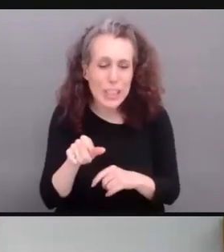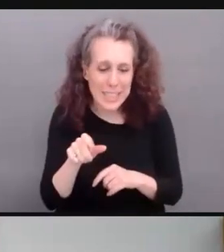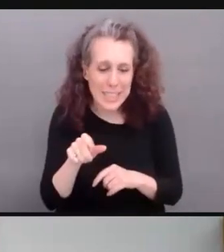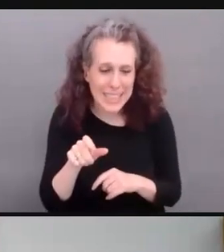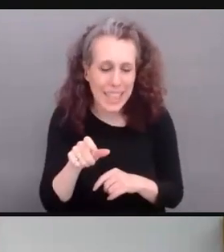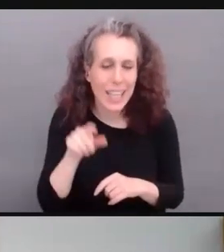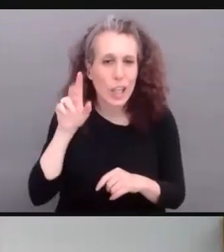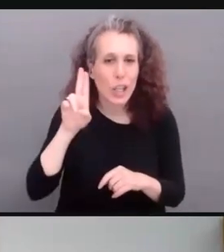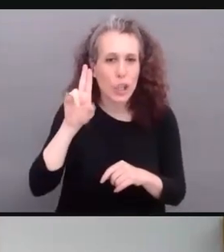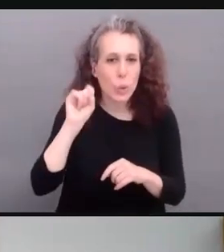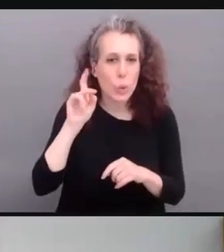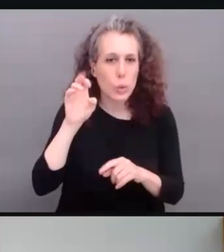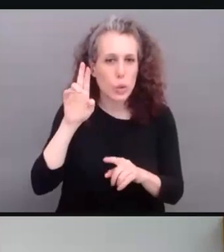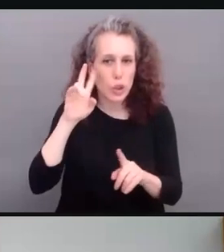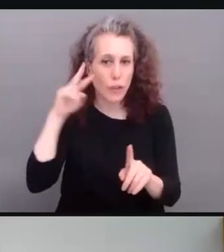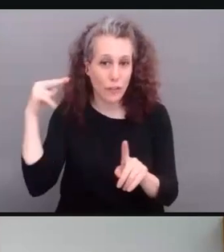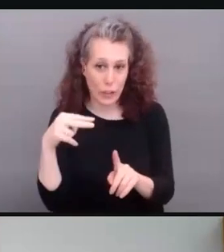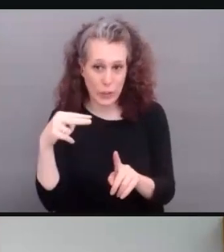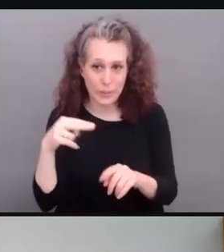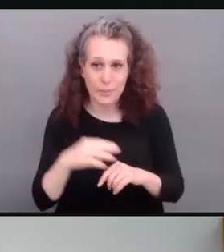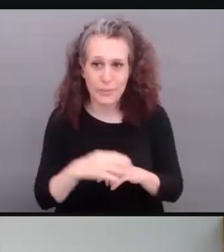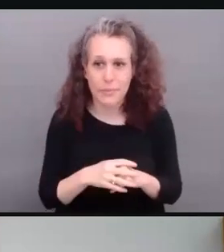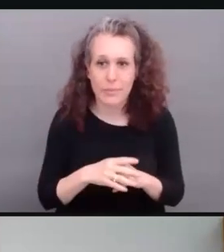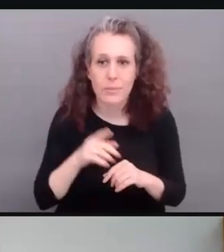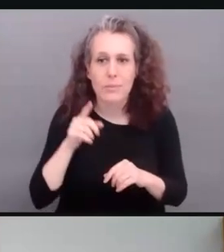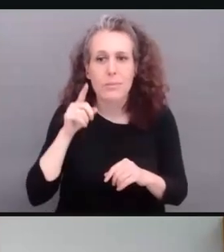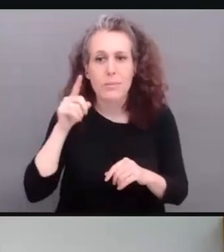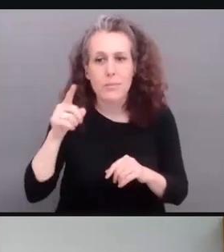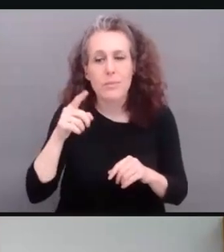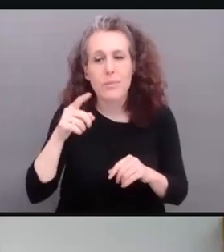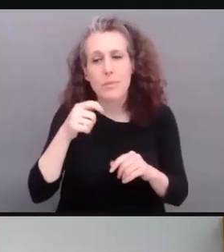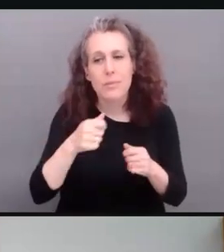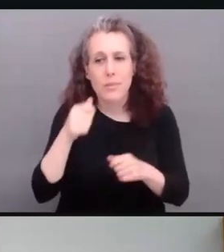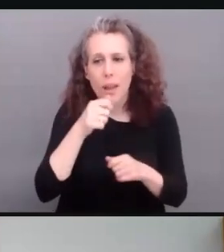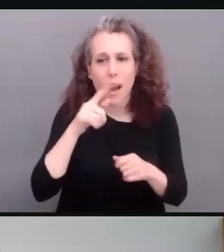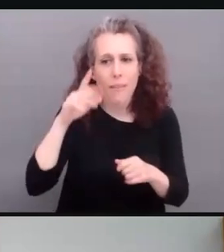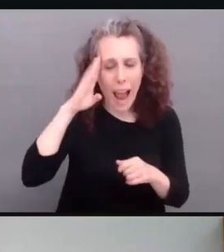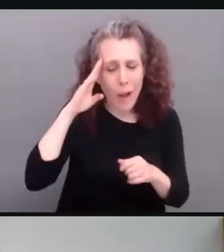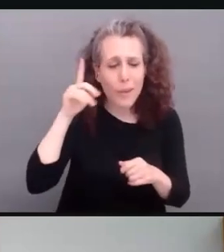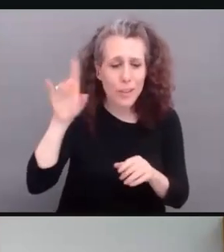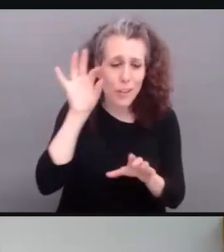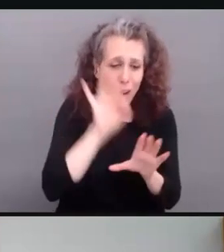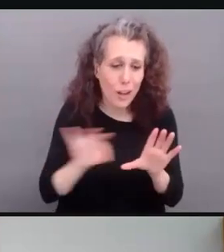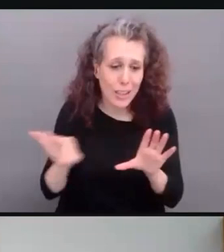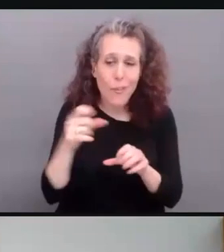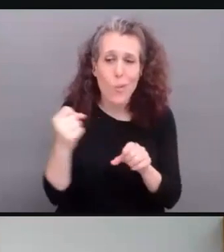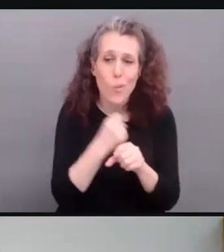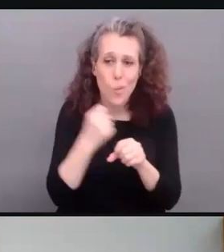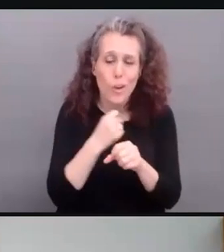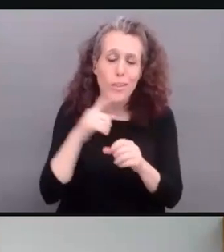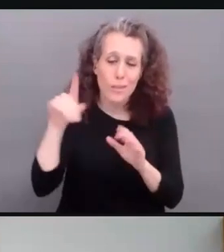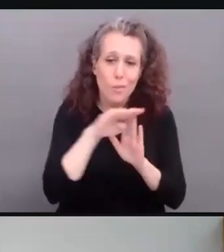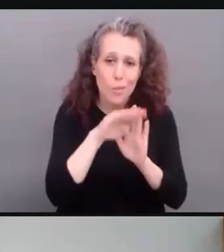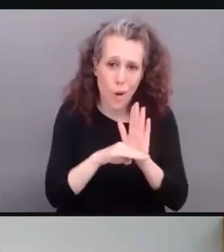view. She's the co-director of the International Union of Architects and Architecture for All Work Program. This is a past